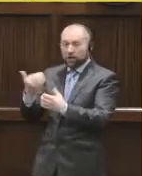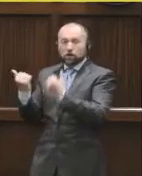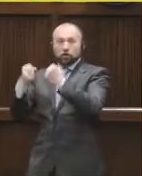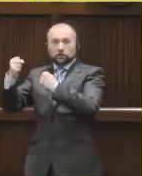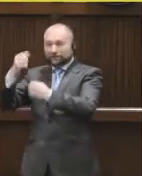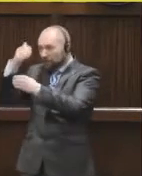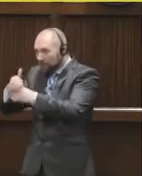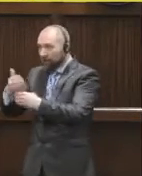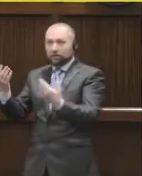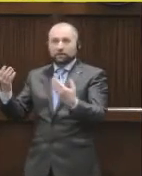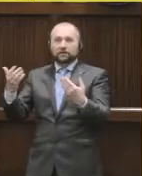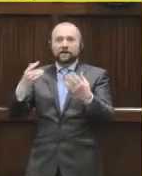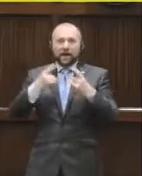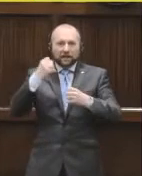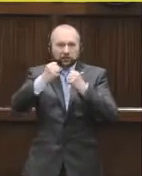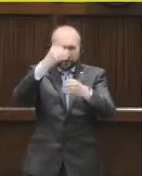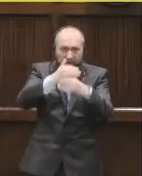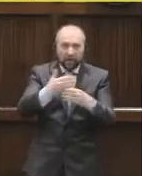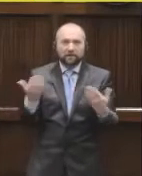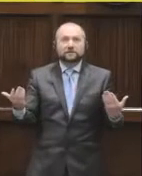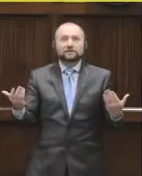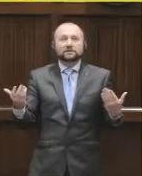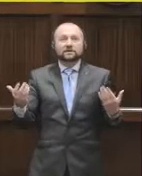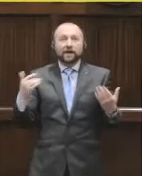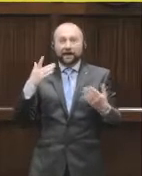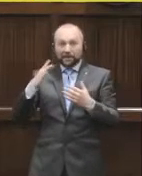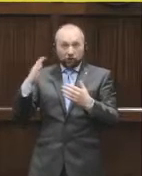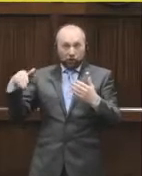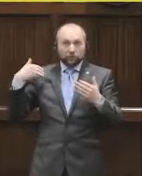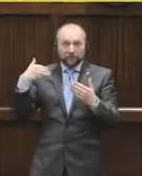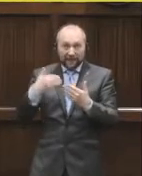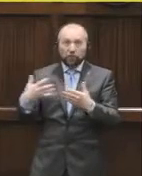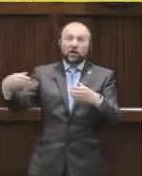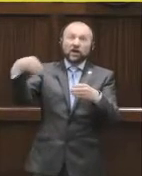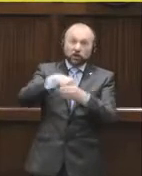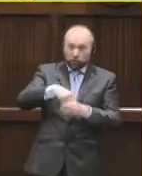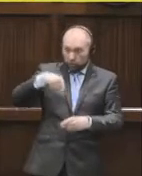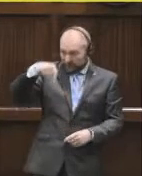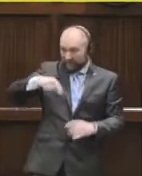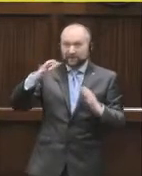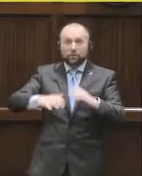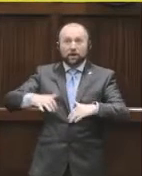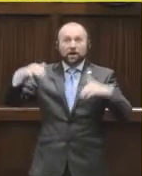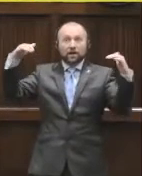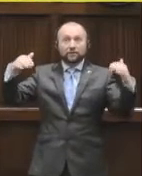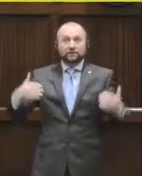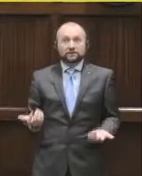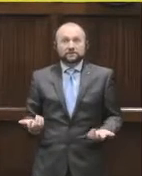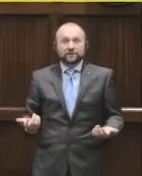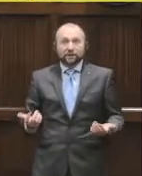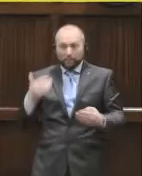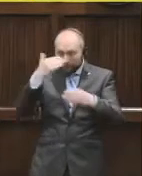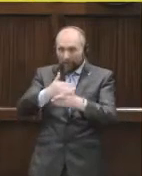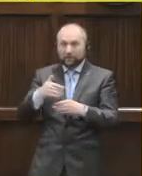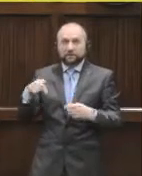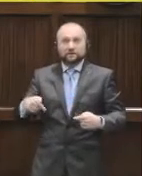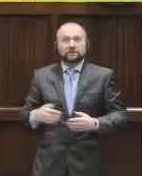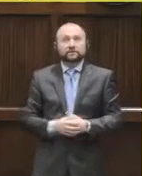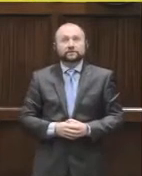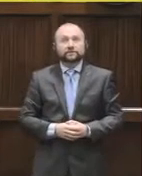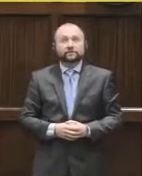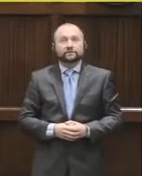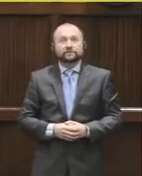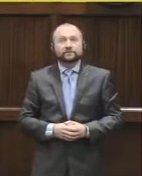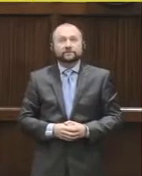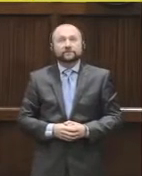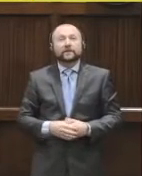the health service, and indeed, up to now, including this Parliament, Dáil and Éireann. Those of